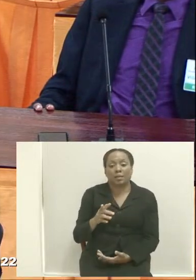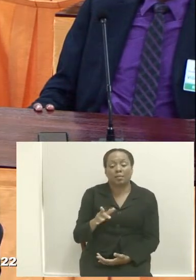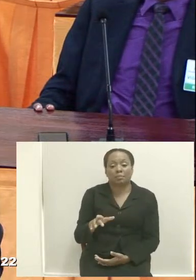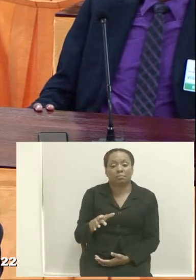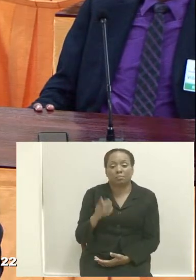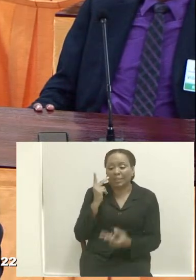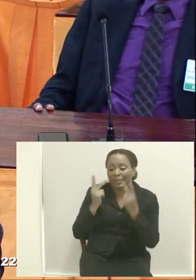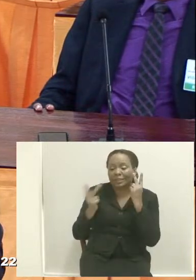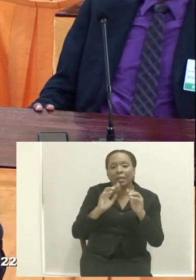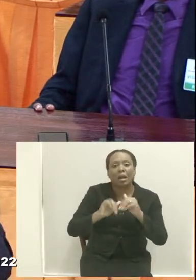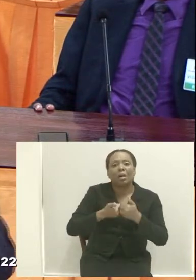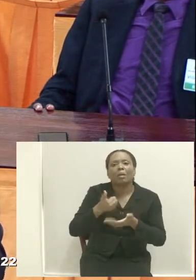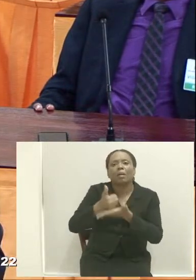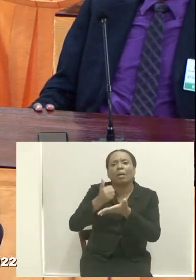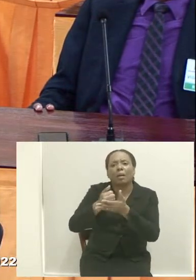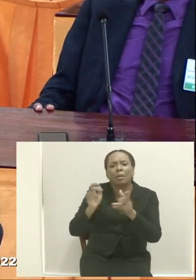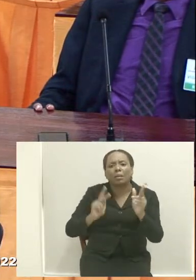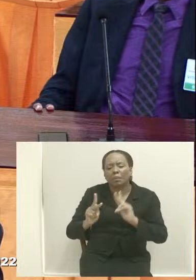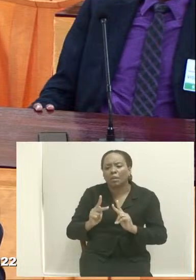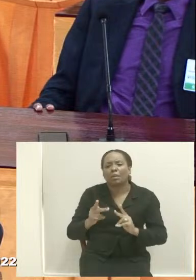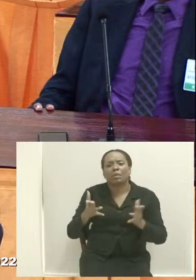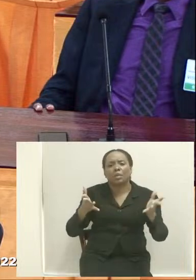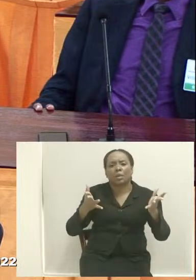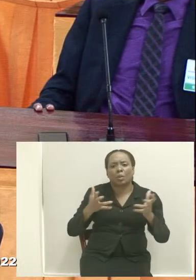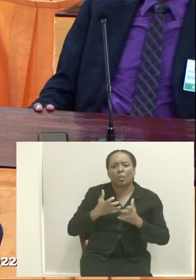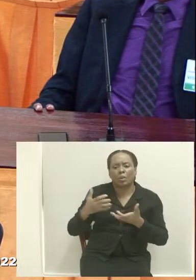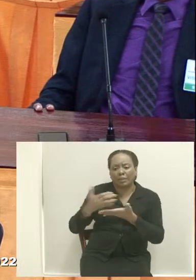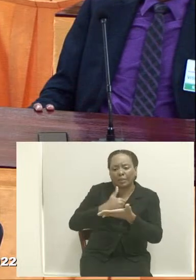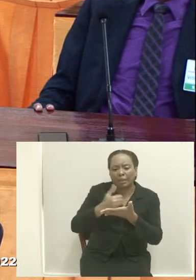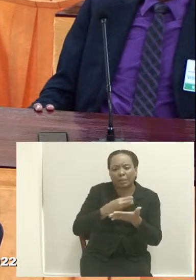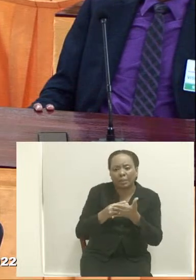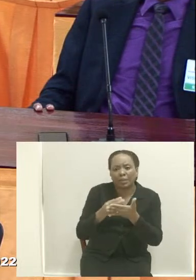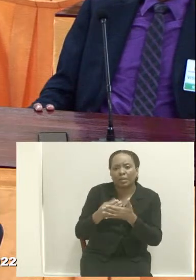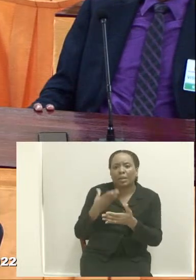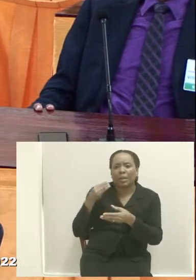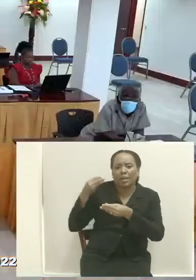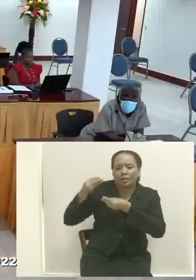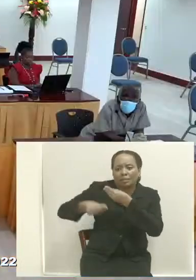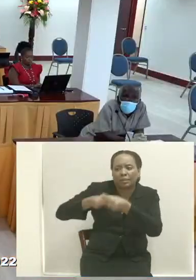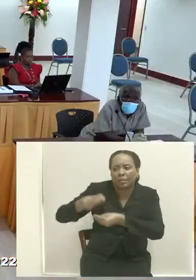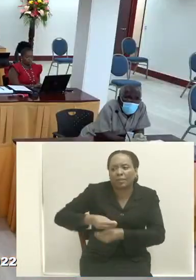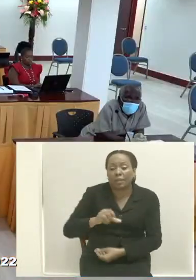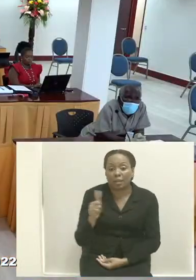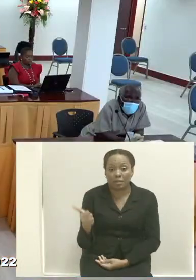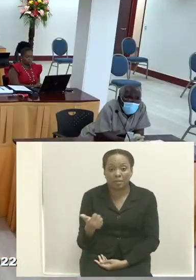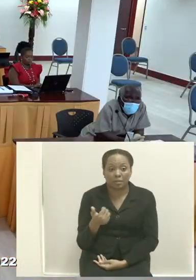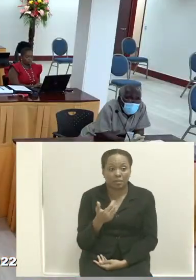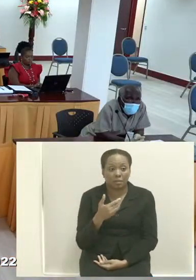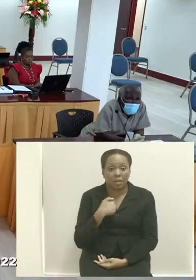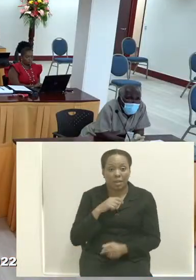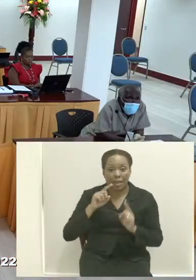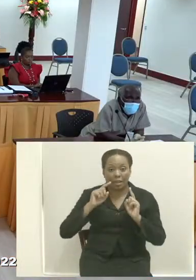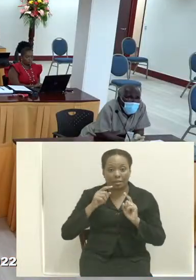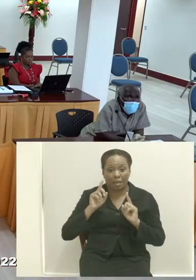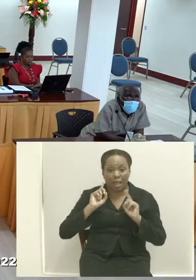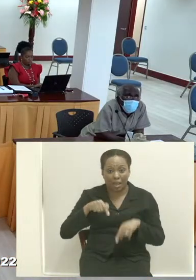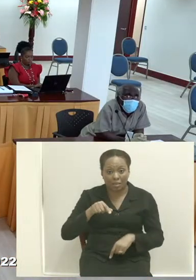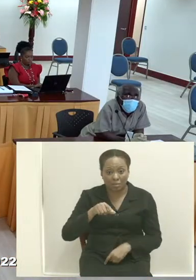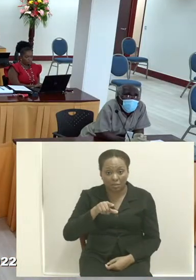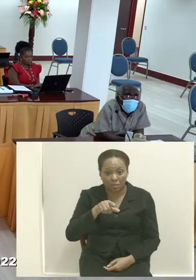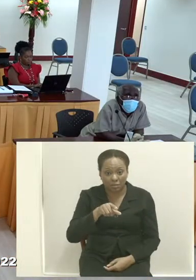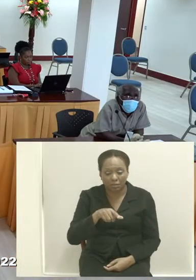as well. I don't know if that answers the honourable member's question. Yes, it does. Thank you very much. And to follow